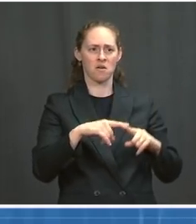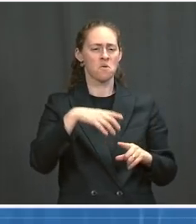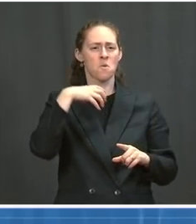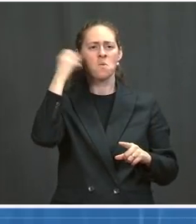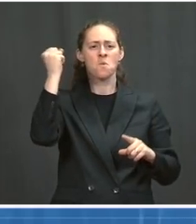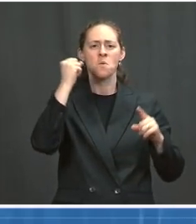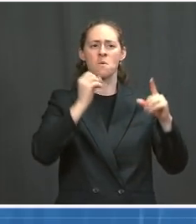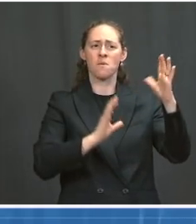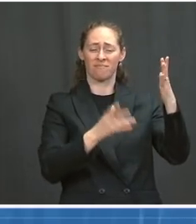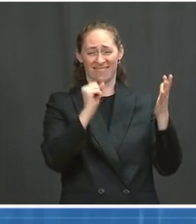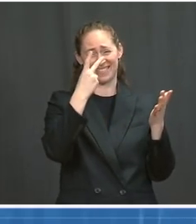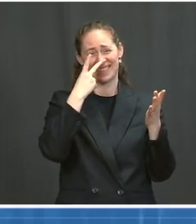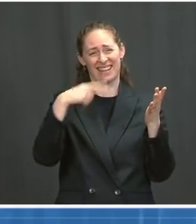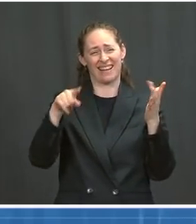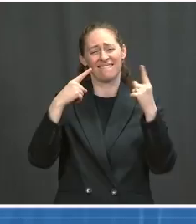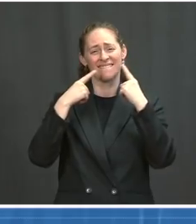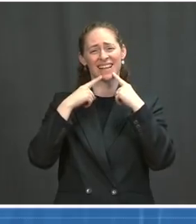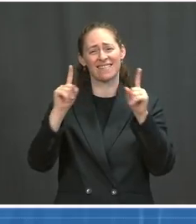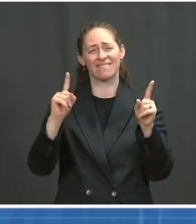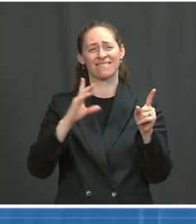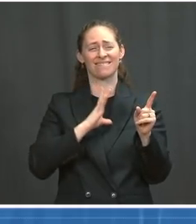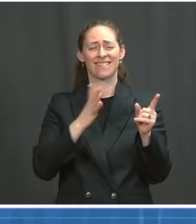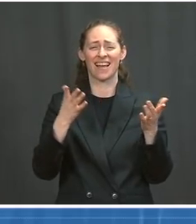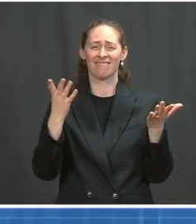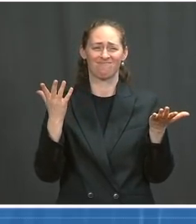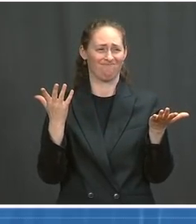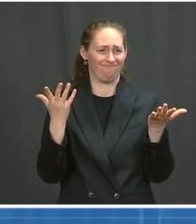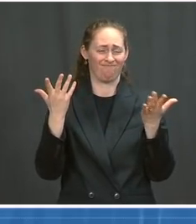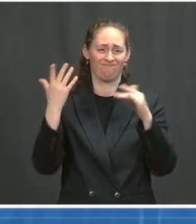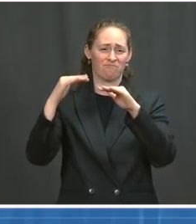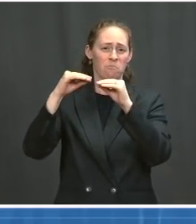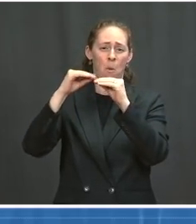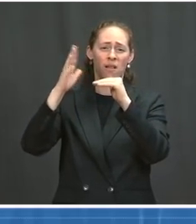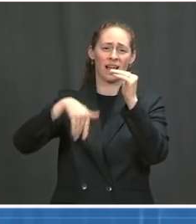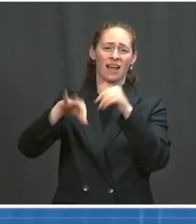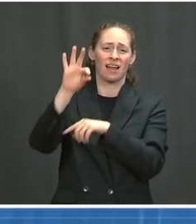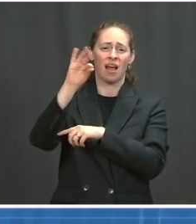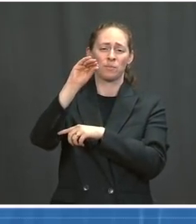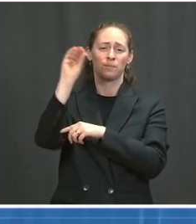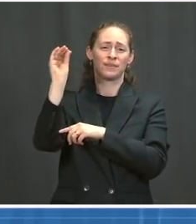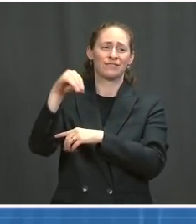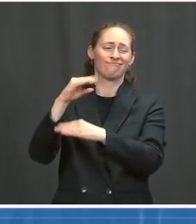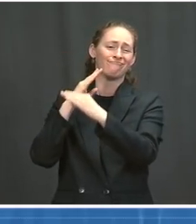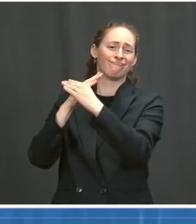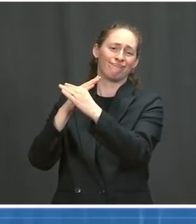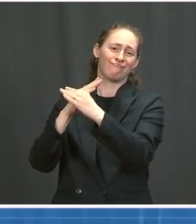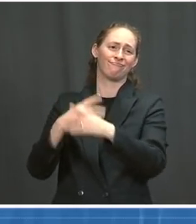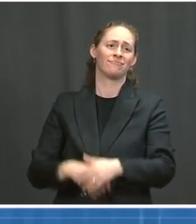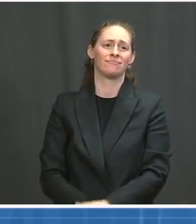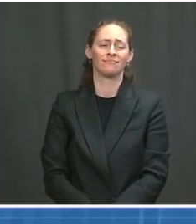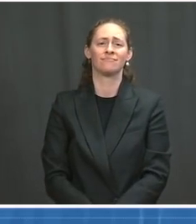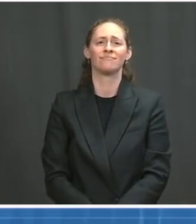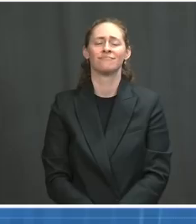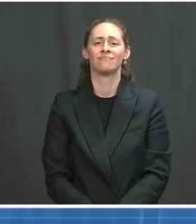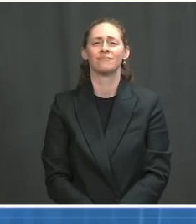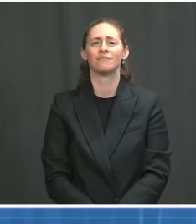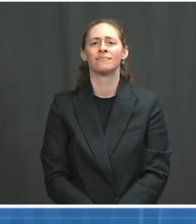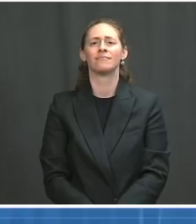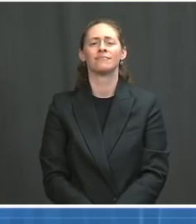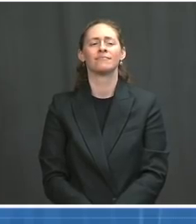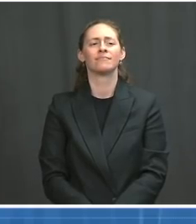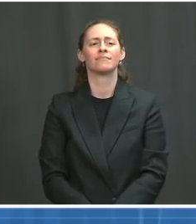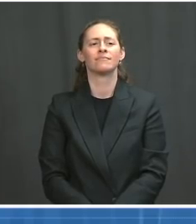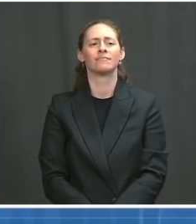96 effectiveness. Next slide. So one can make from this study, which